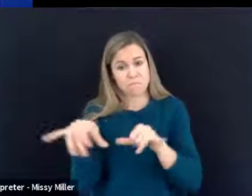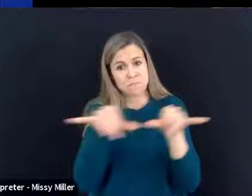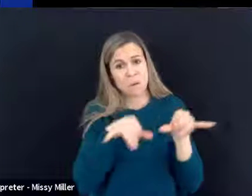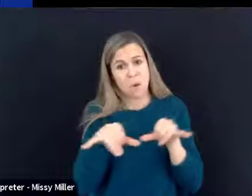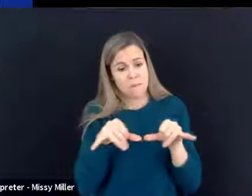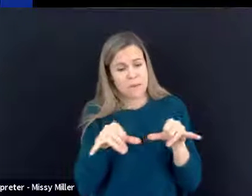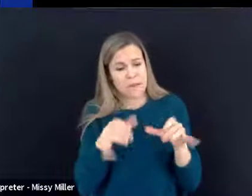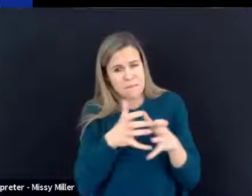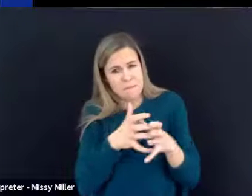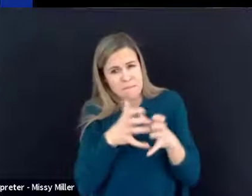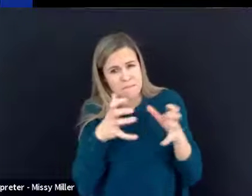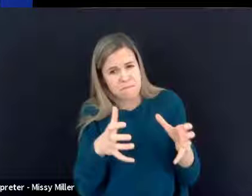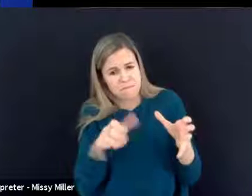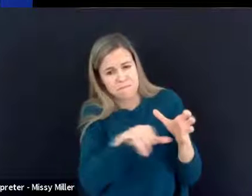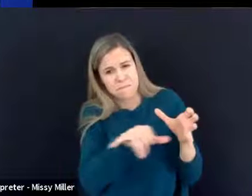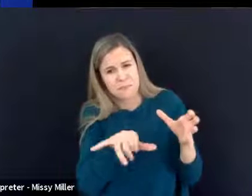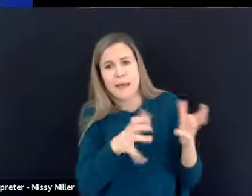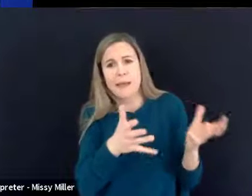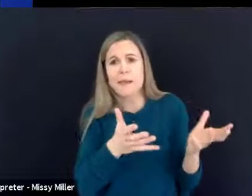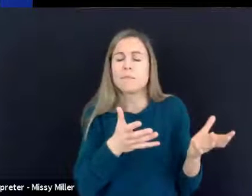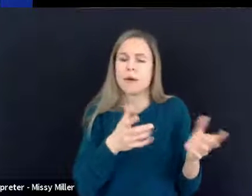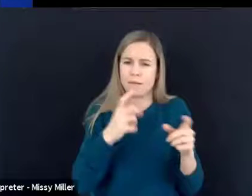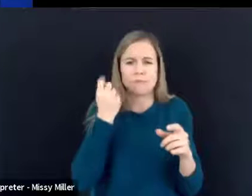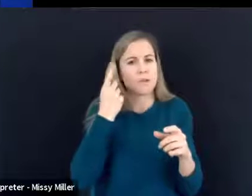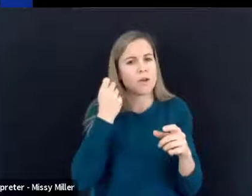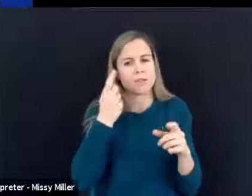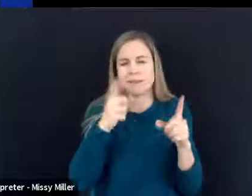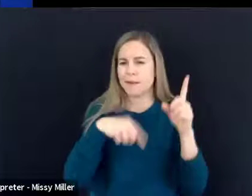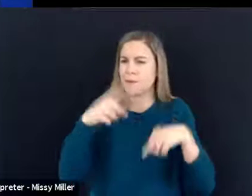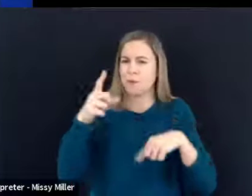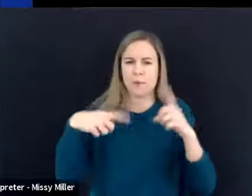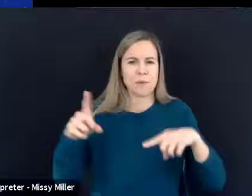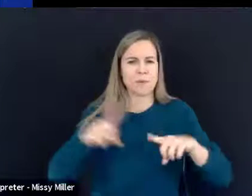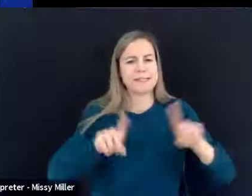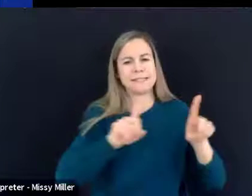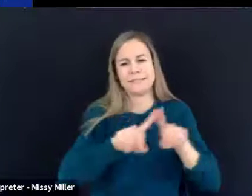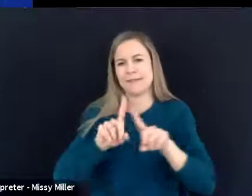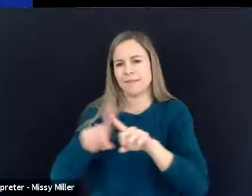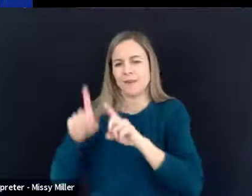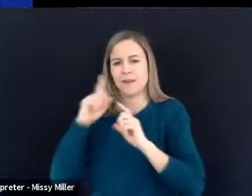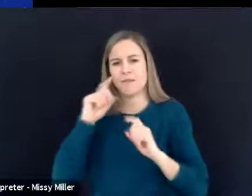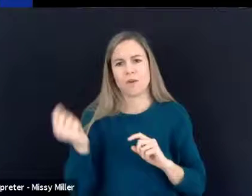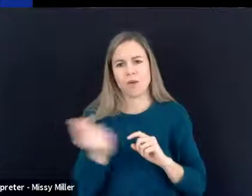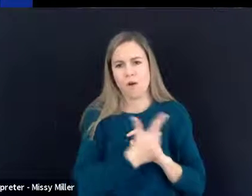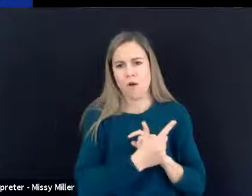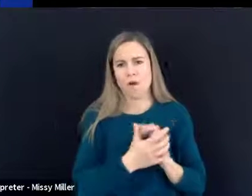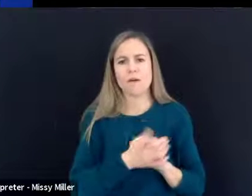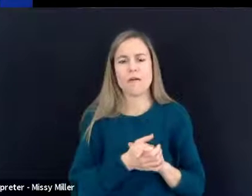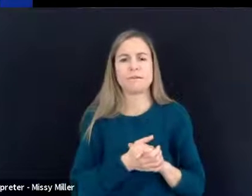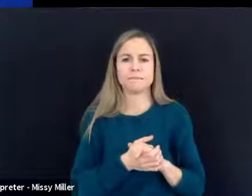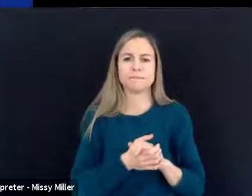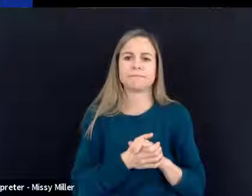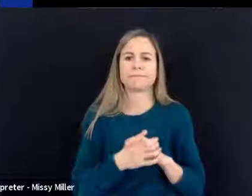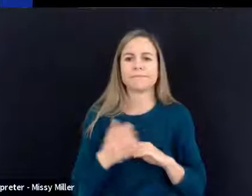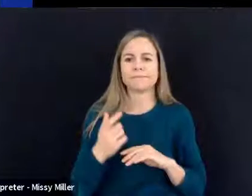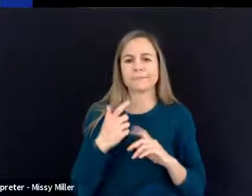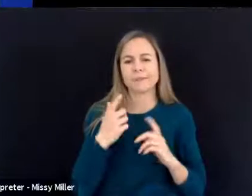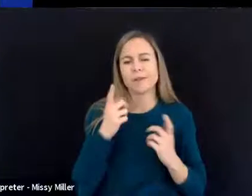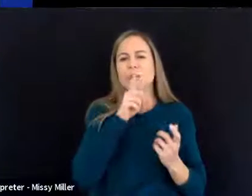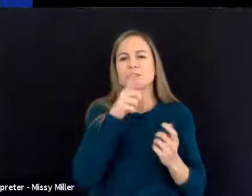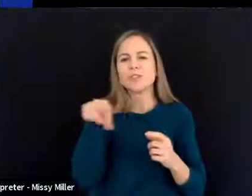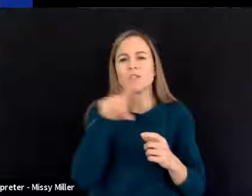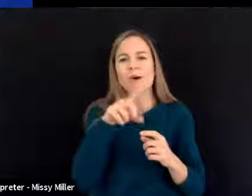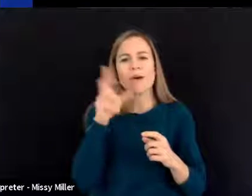that certain things in different categories, then you qualify. But I like to think, I'm sure you've all